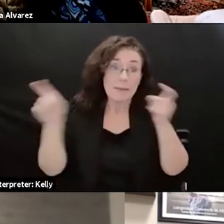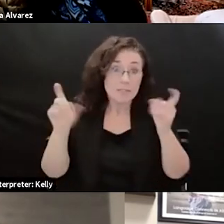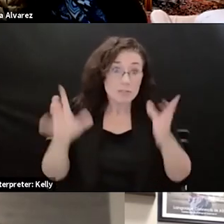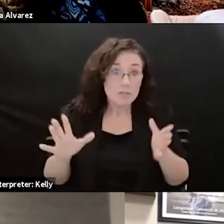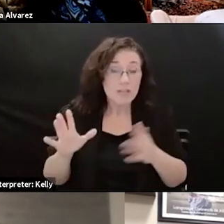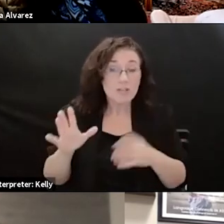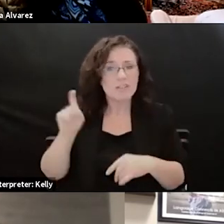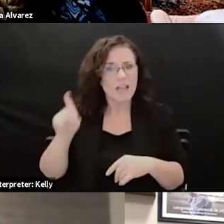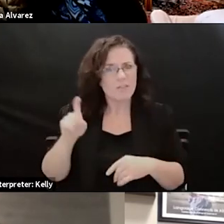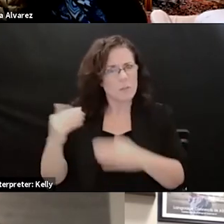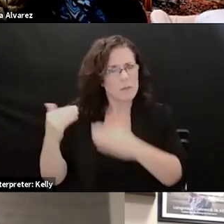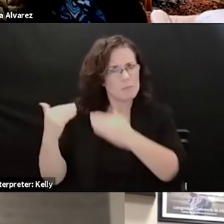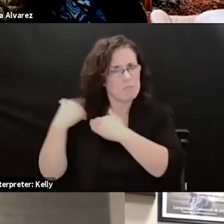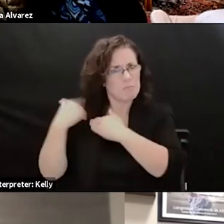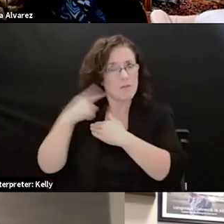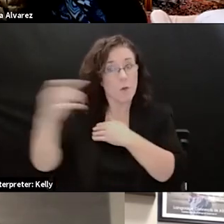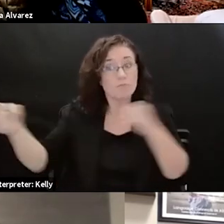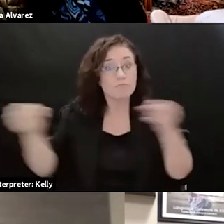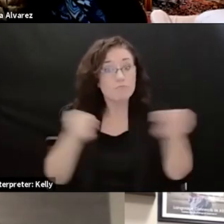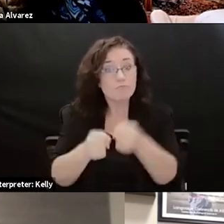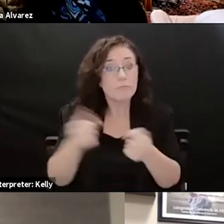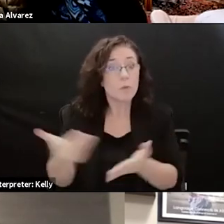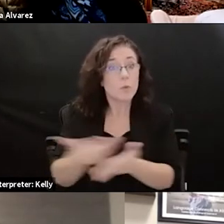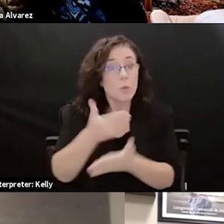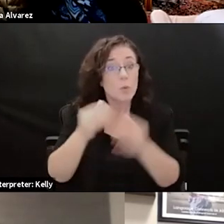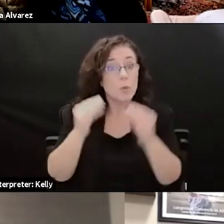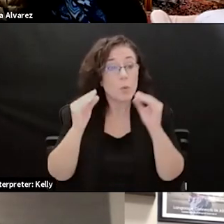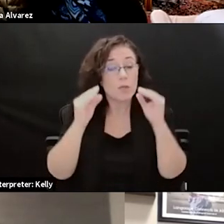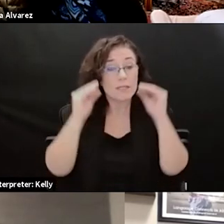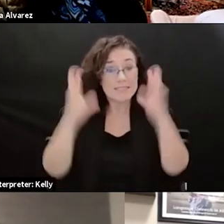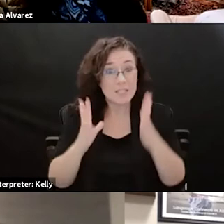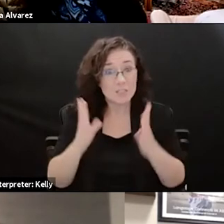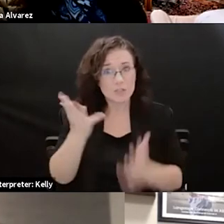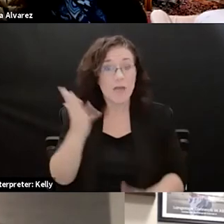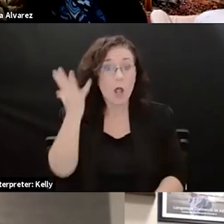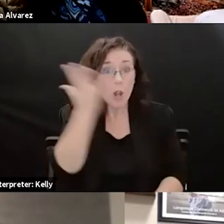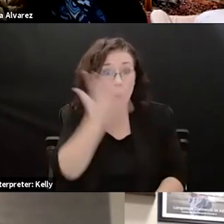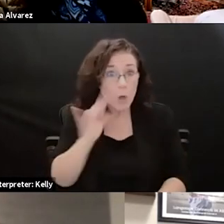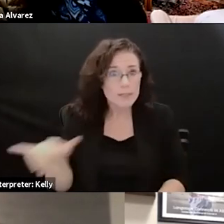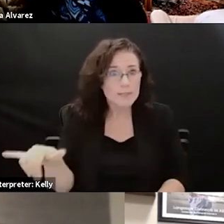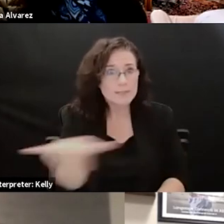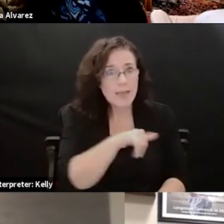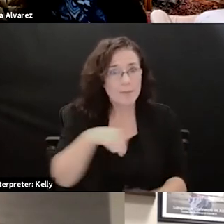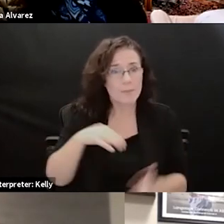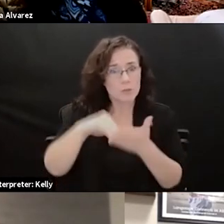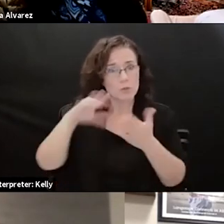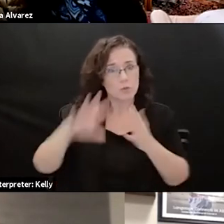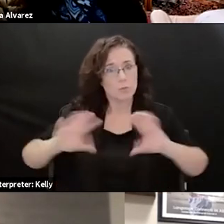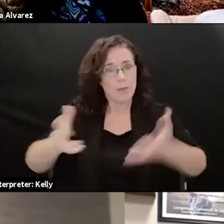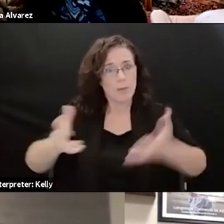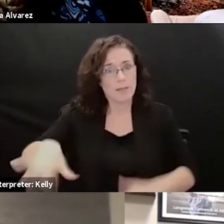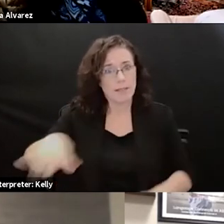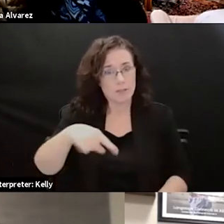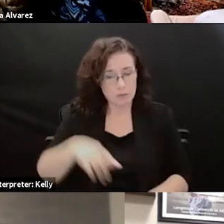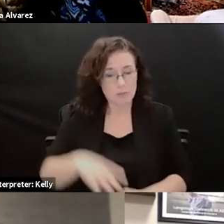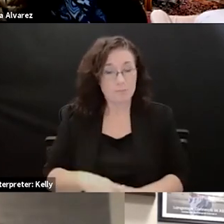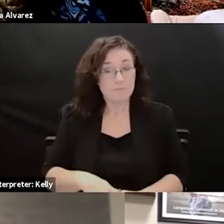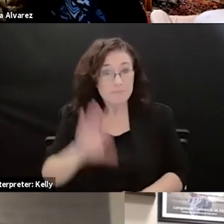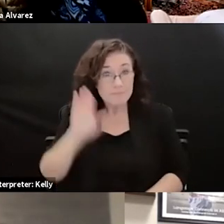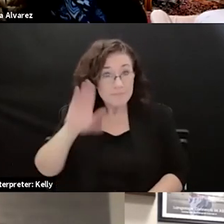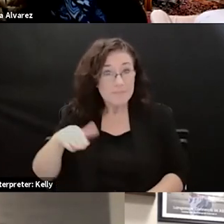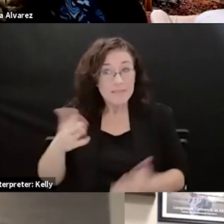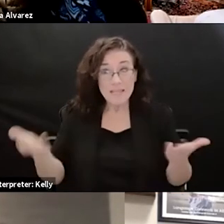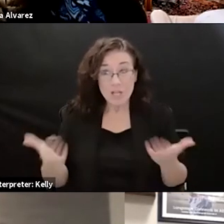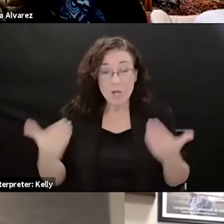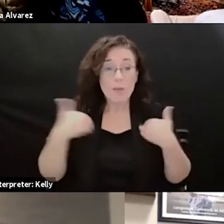and building a full ethnic studies department that reflects and serves our student population we have thousands of students in our district